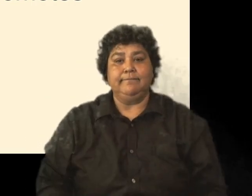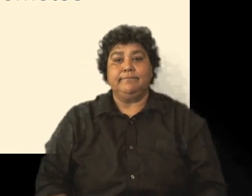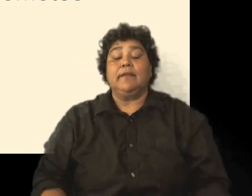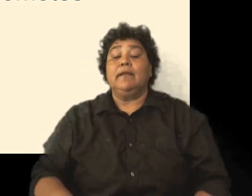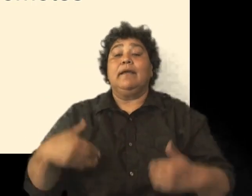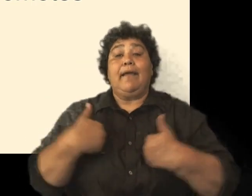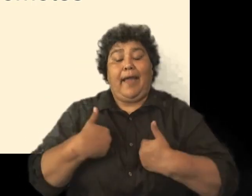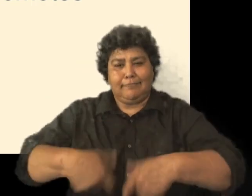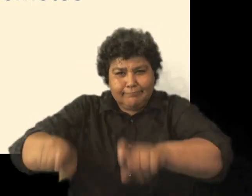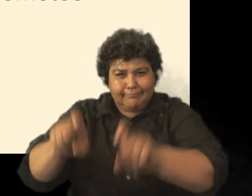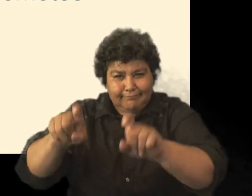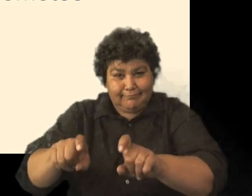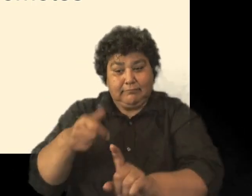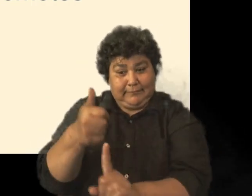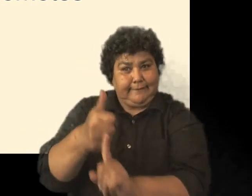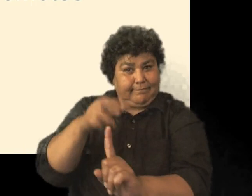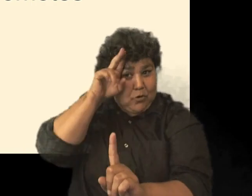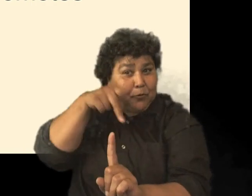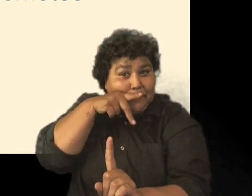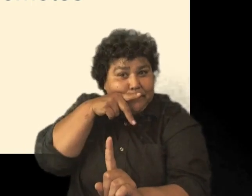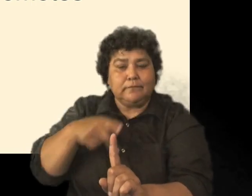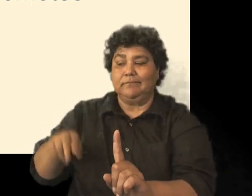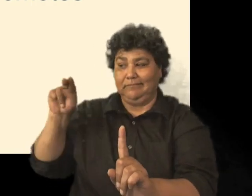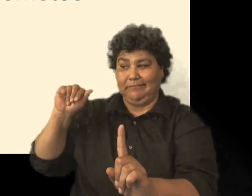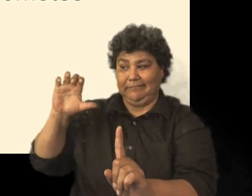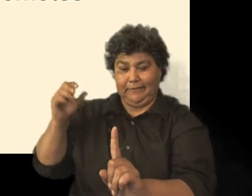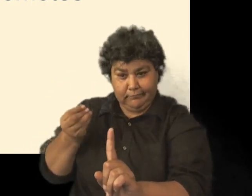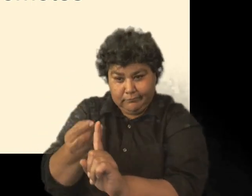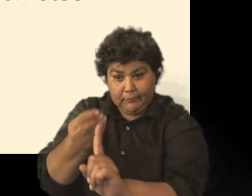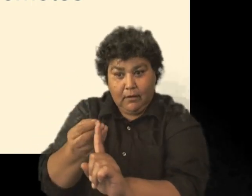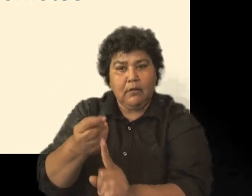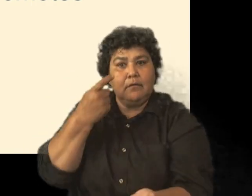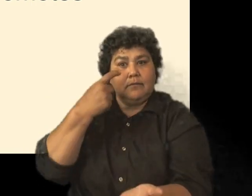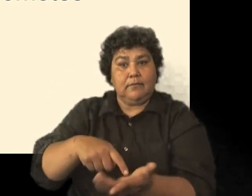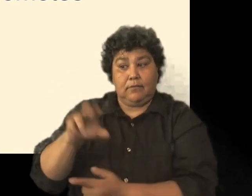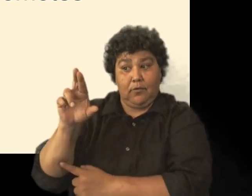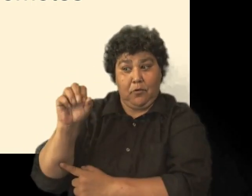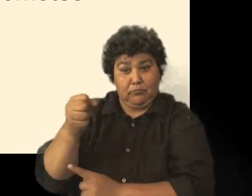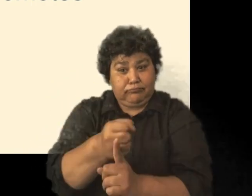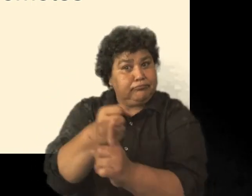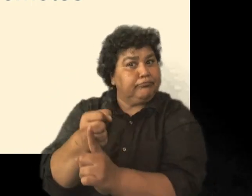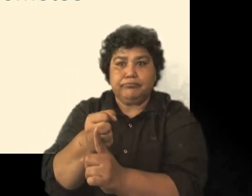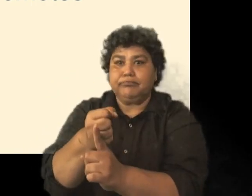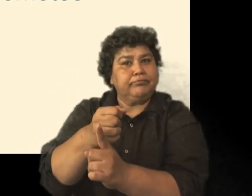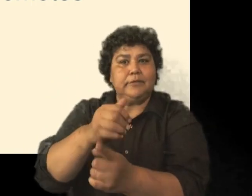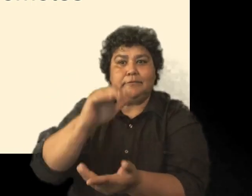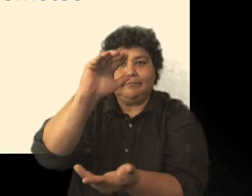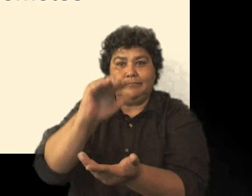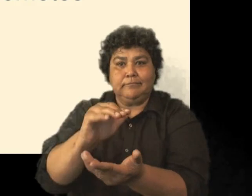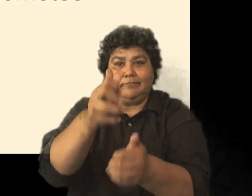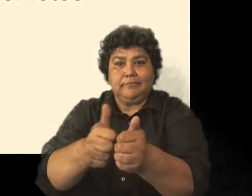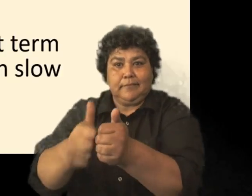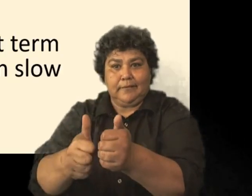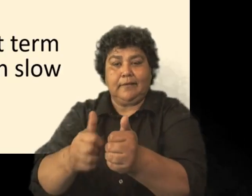models of RP, oral NAC reduces oxidative damage in cones and markedly slows cone